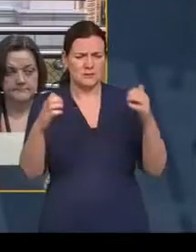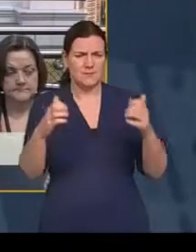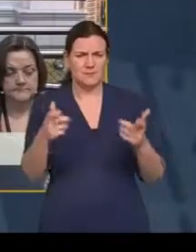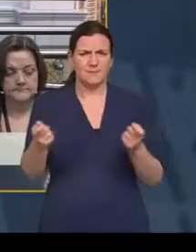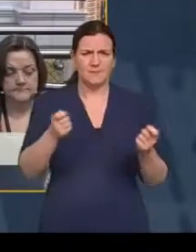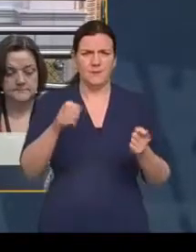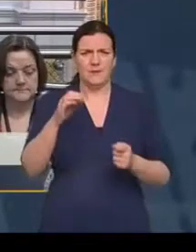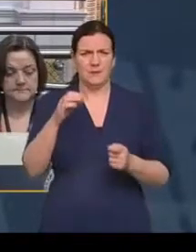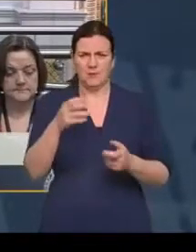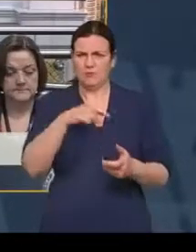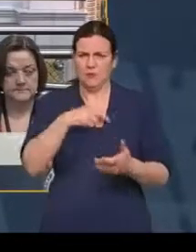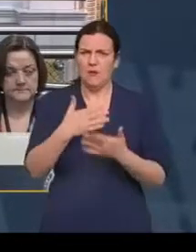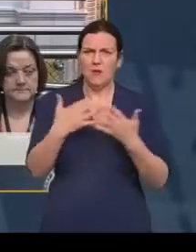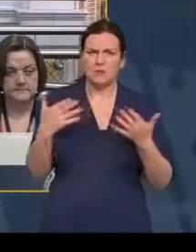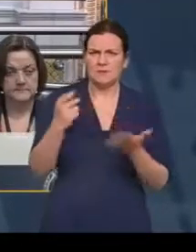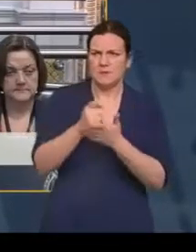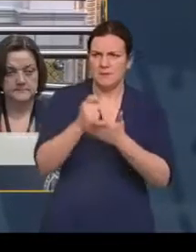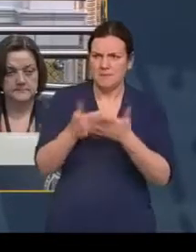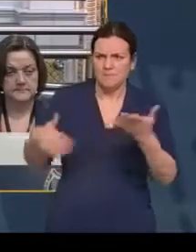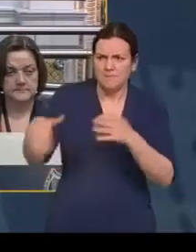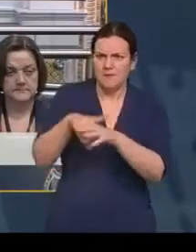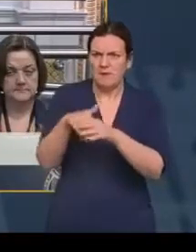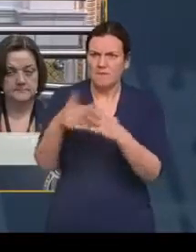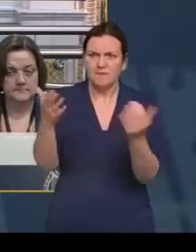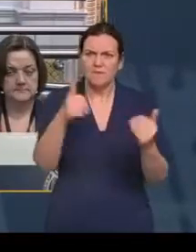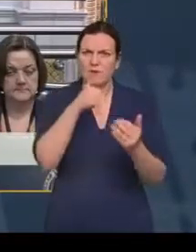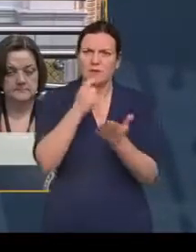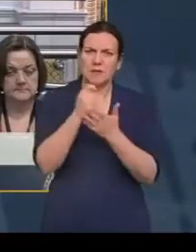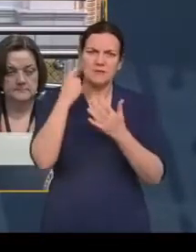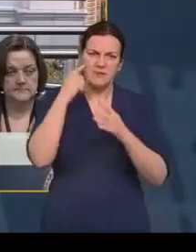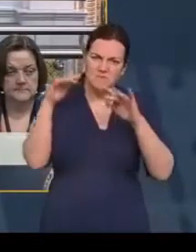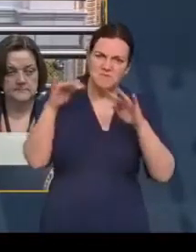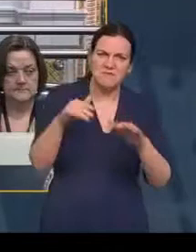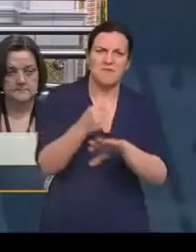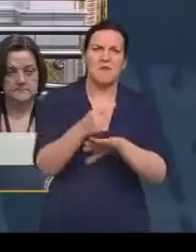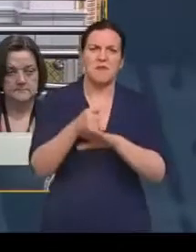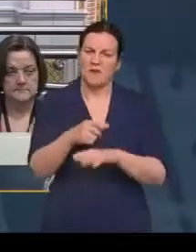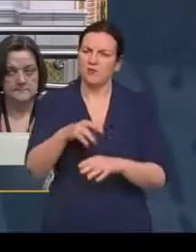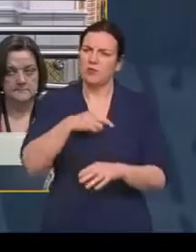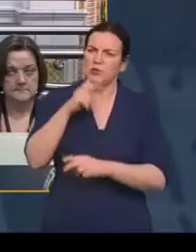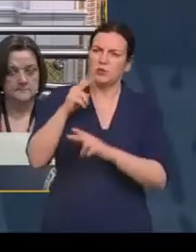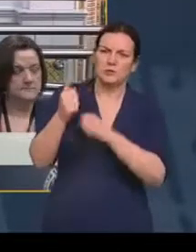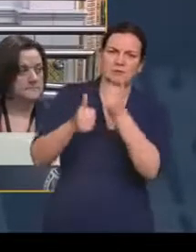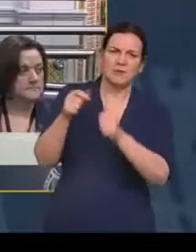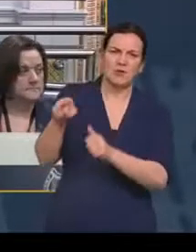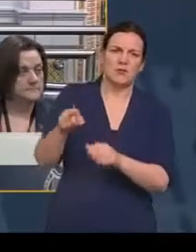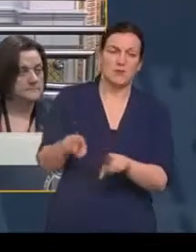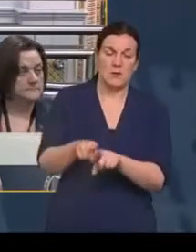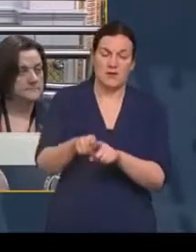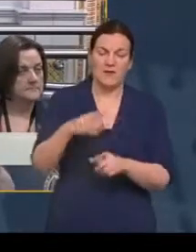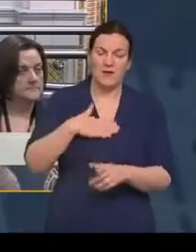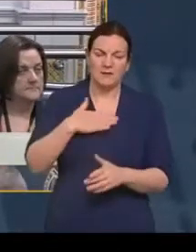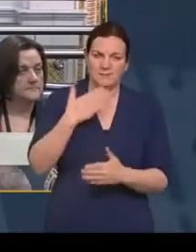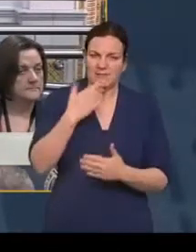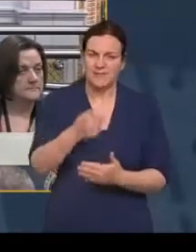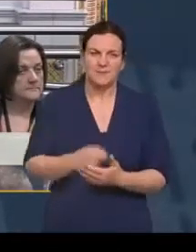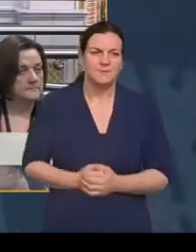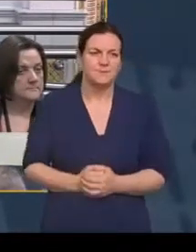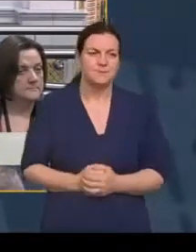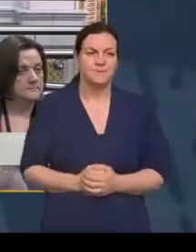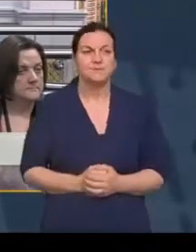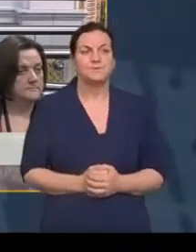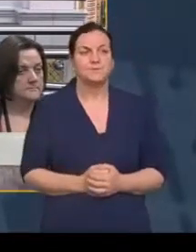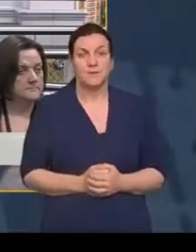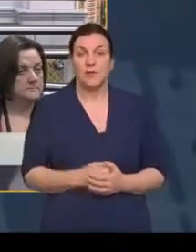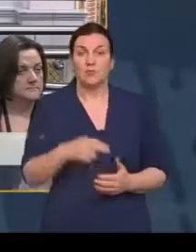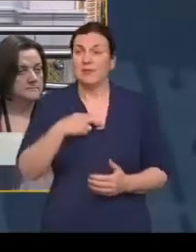on several other occasions. She played a huge role in relation to this, and I think she should be congratulated as well. But this bill would